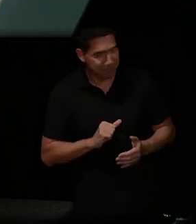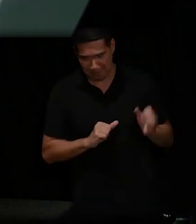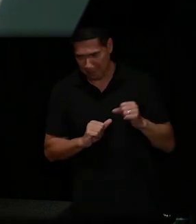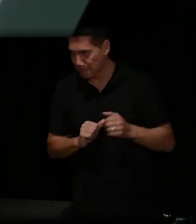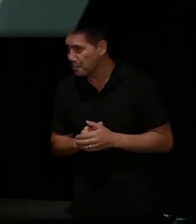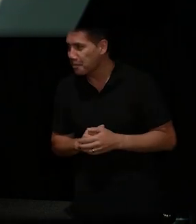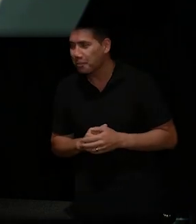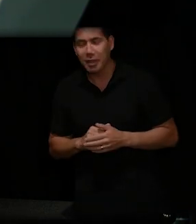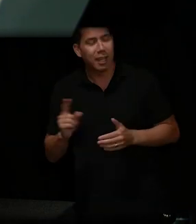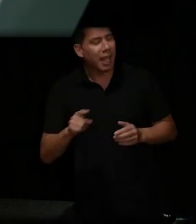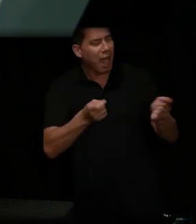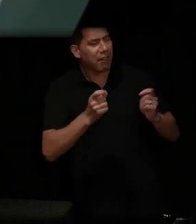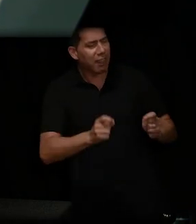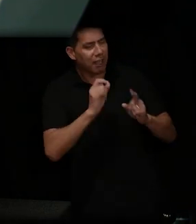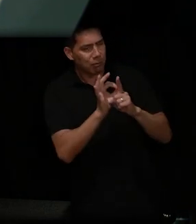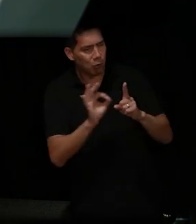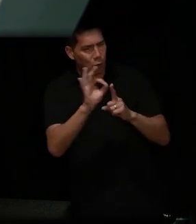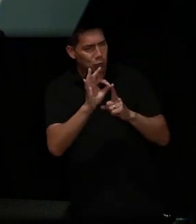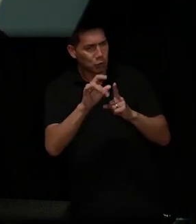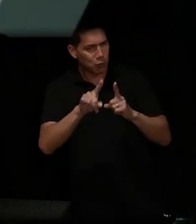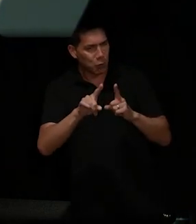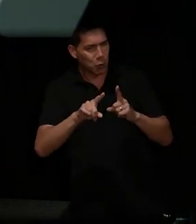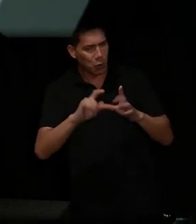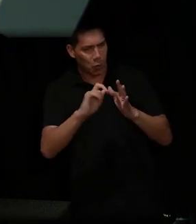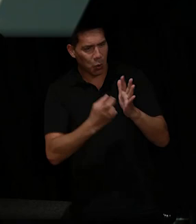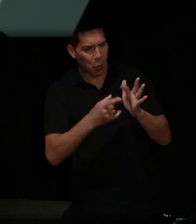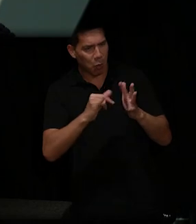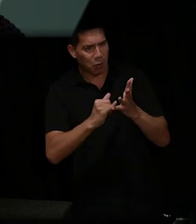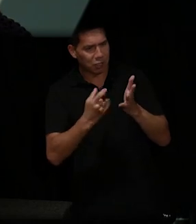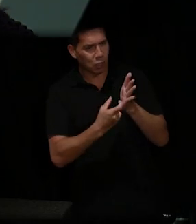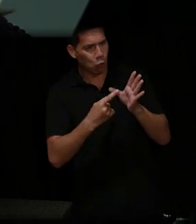You then were promoted to press wrangler, which